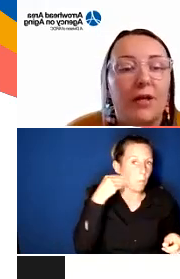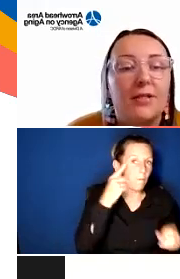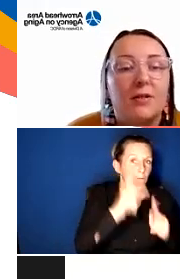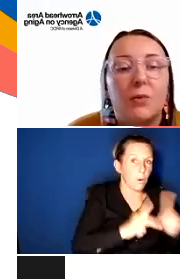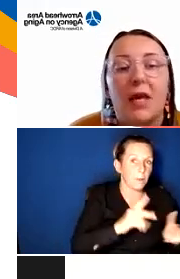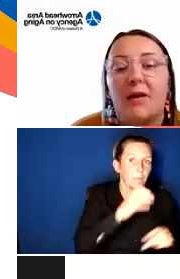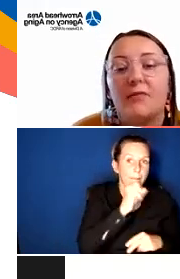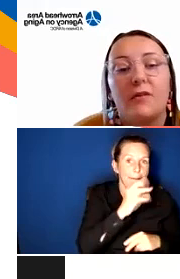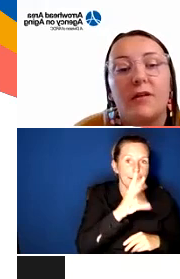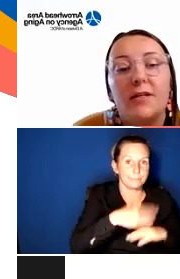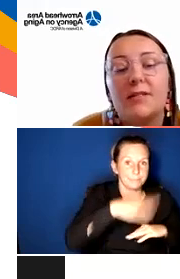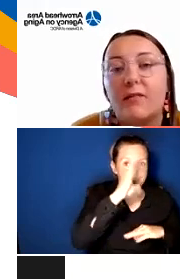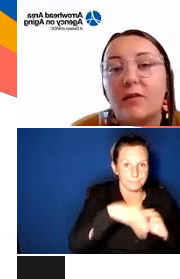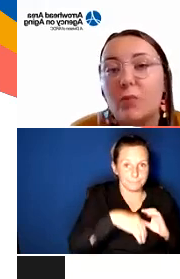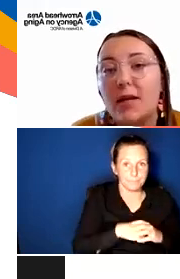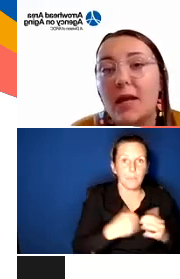65 plus, we have